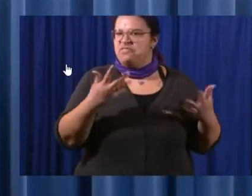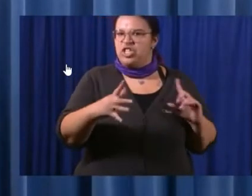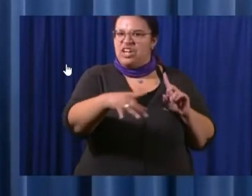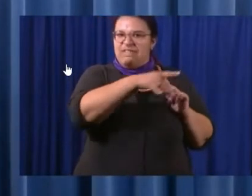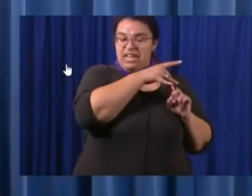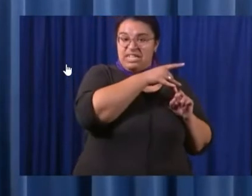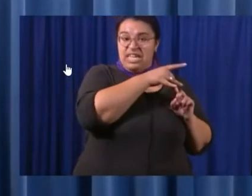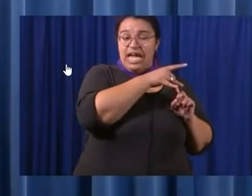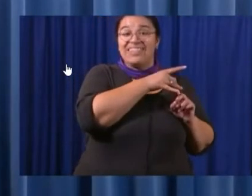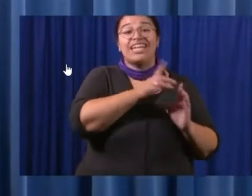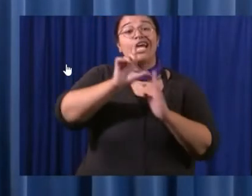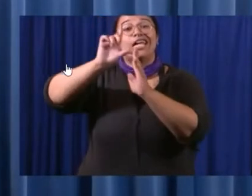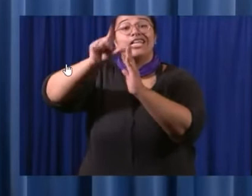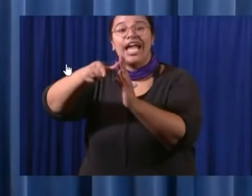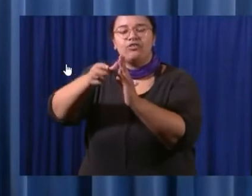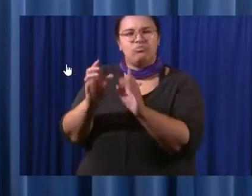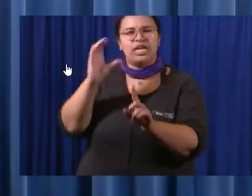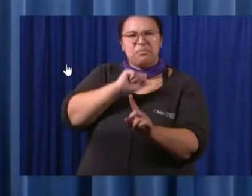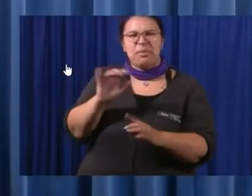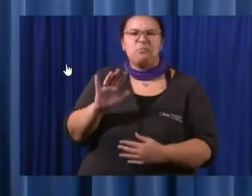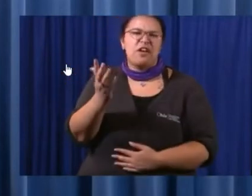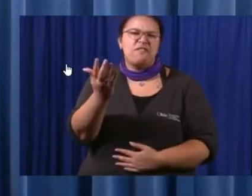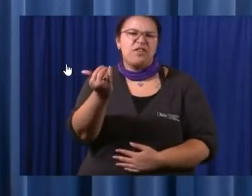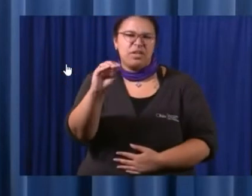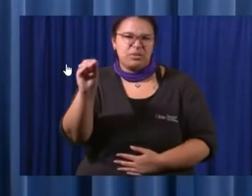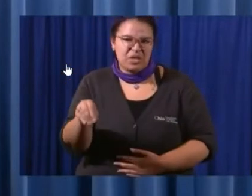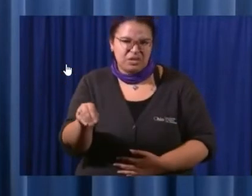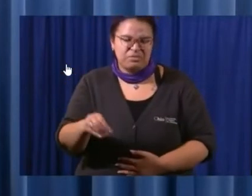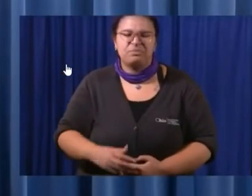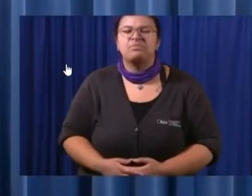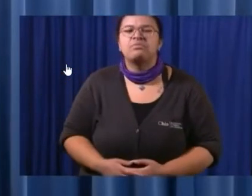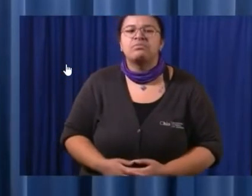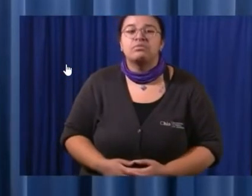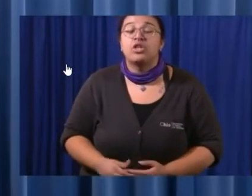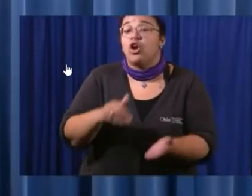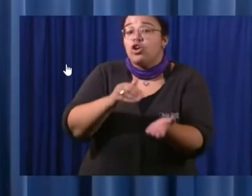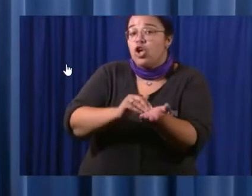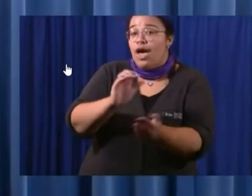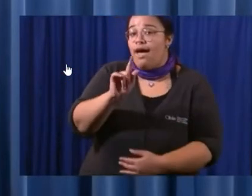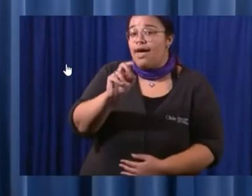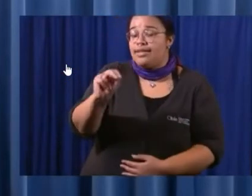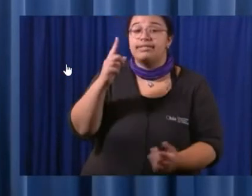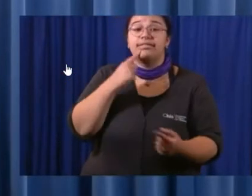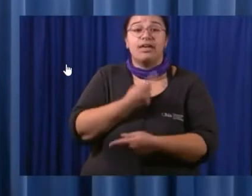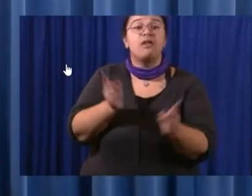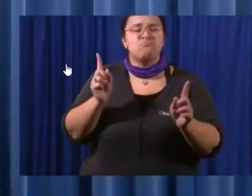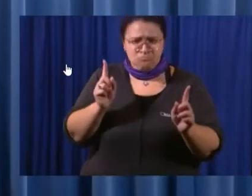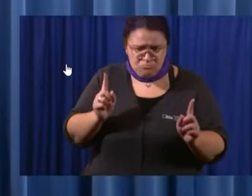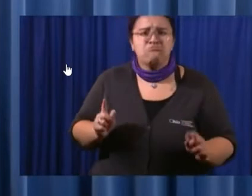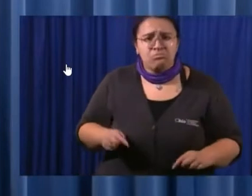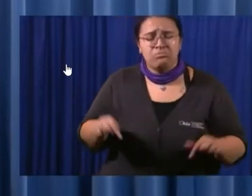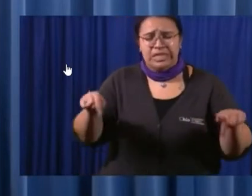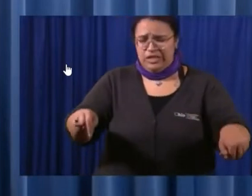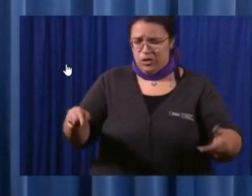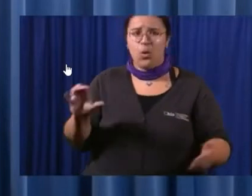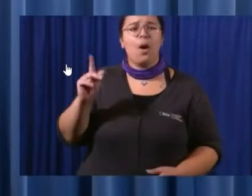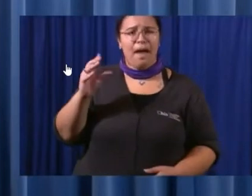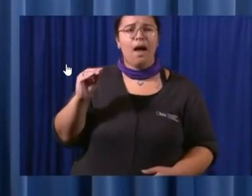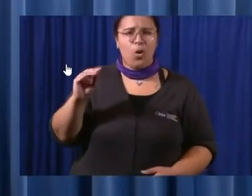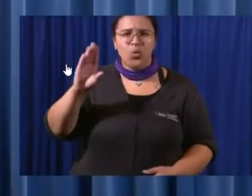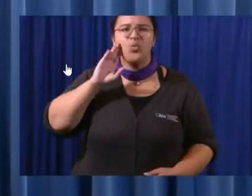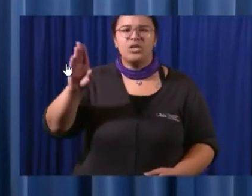were. Dr. Acton announced that we would be conducting our own statewide antibody testing